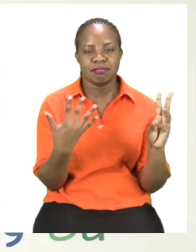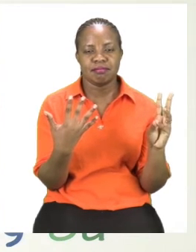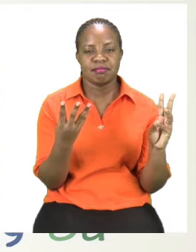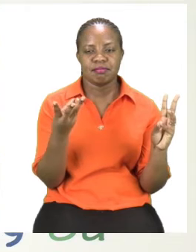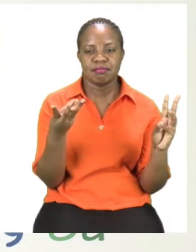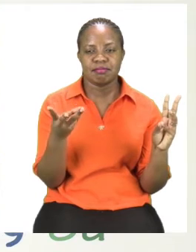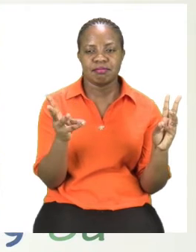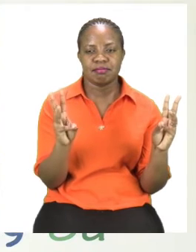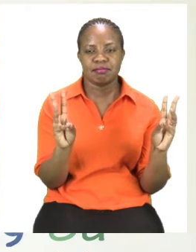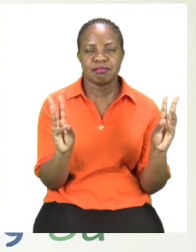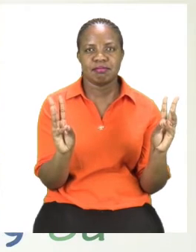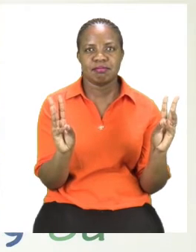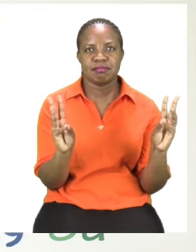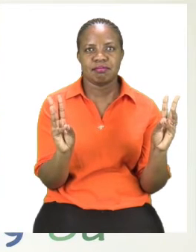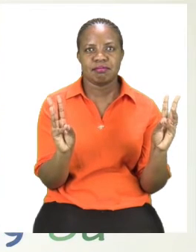12,